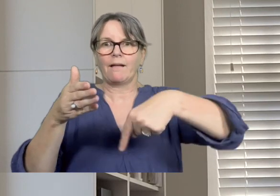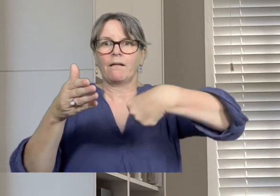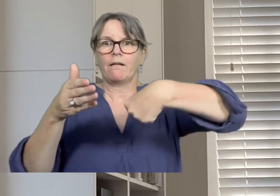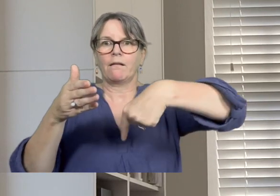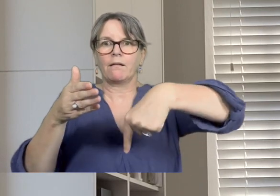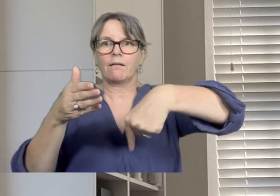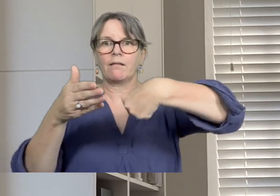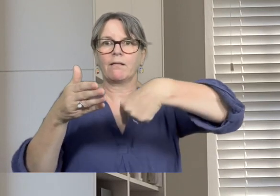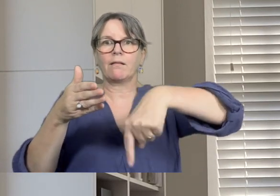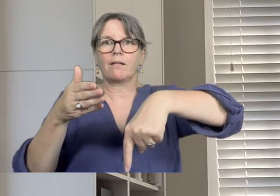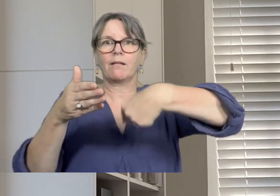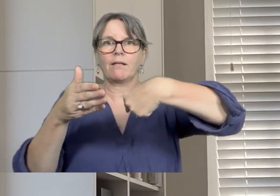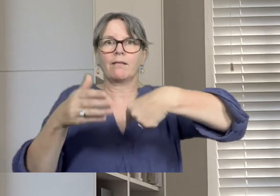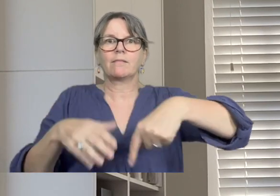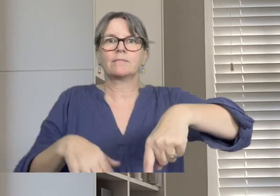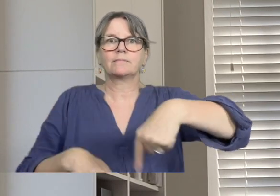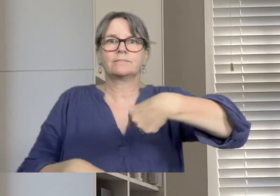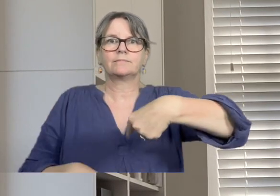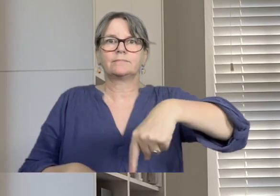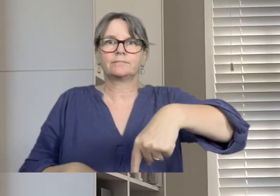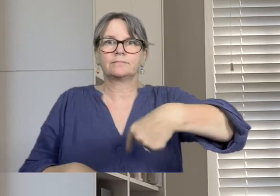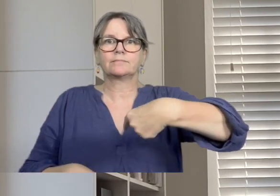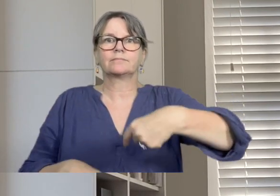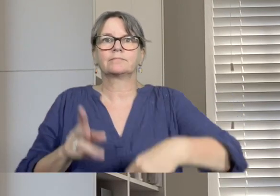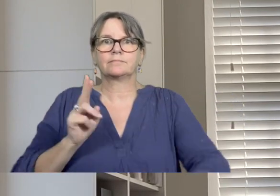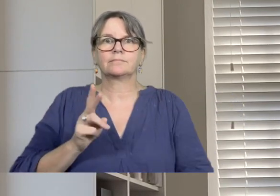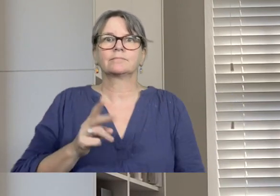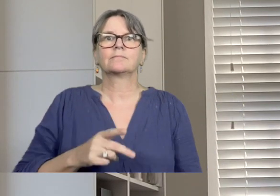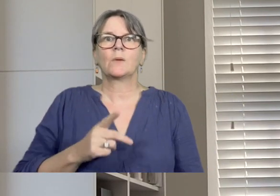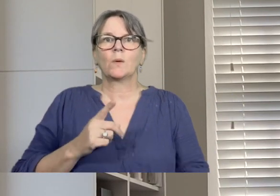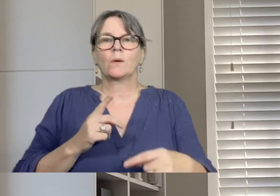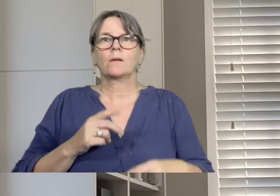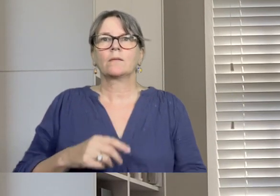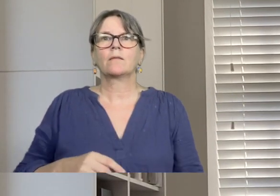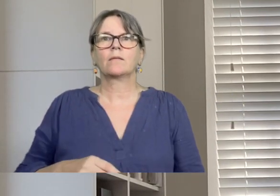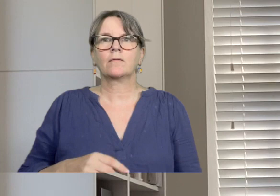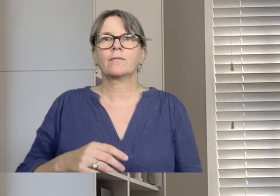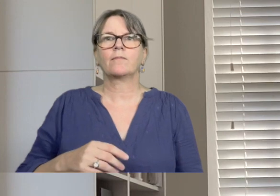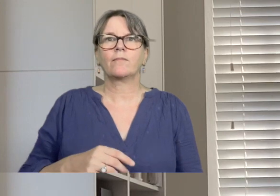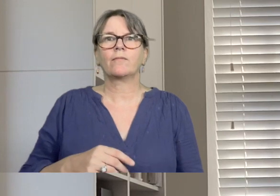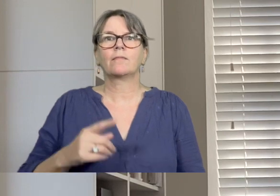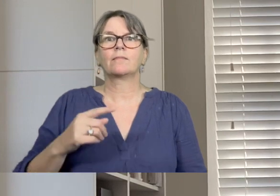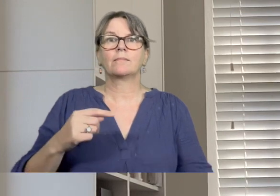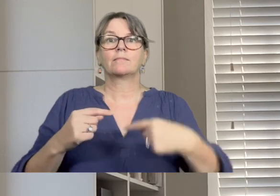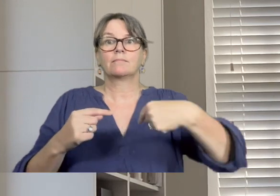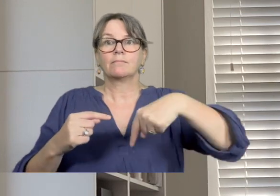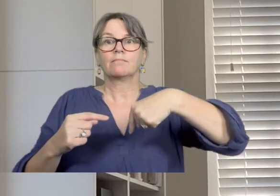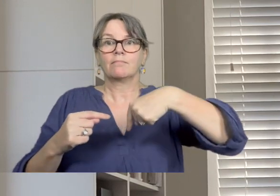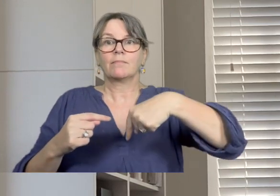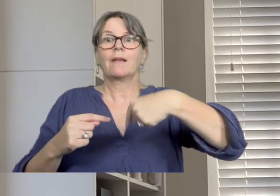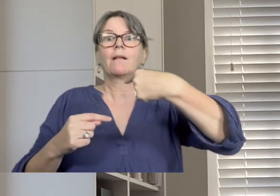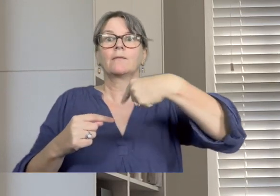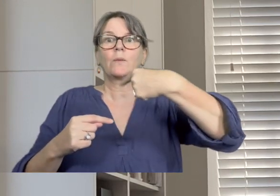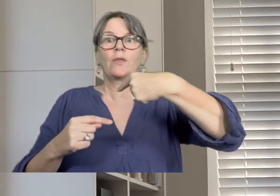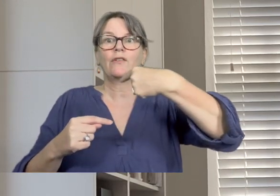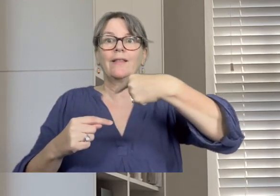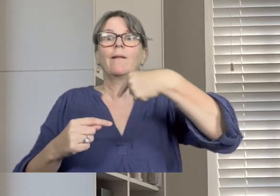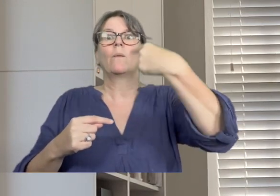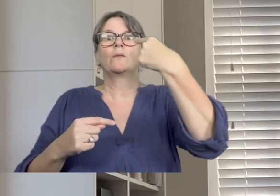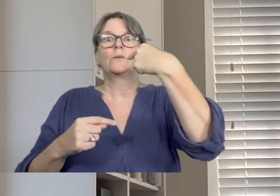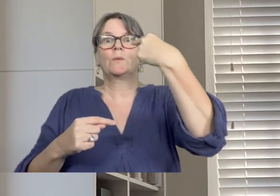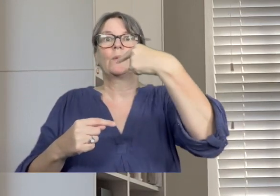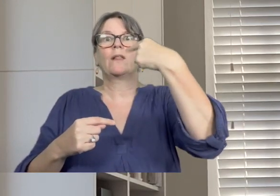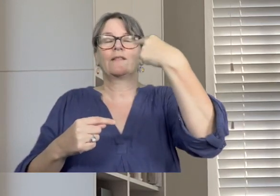1, 2, 3. Other side. 1, 2, 3. Same again. 1, 2, 3. Last